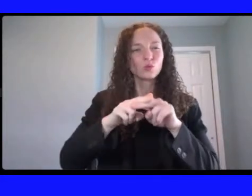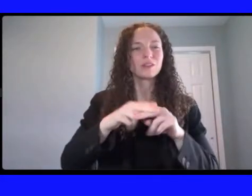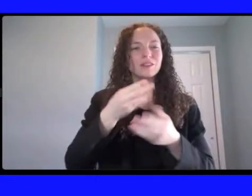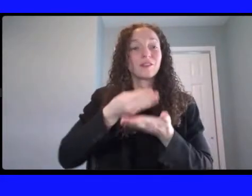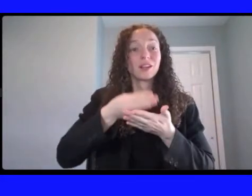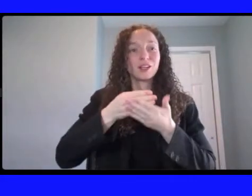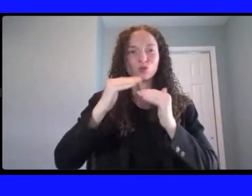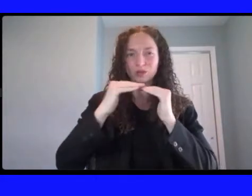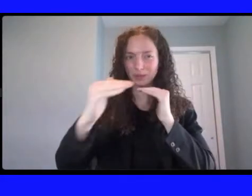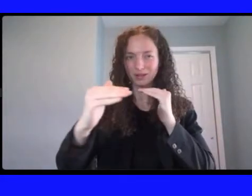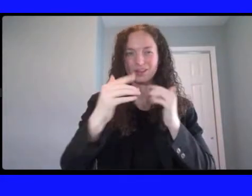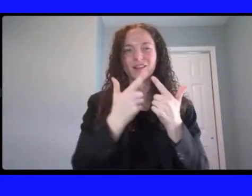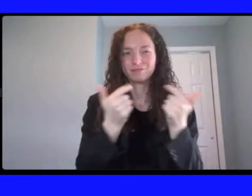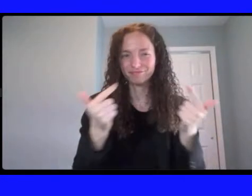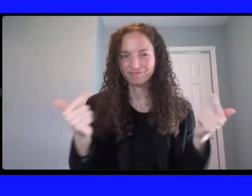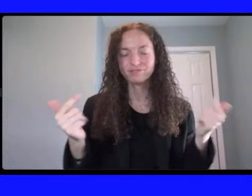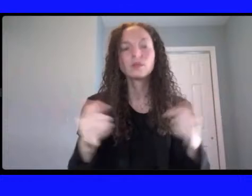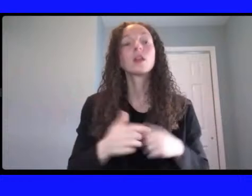back a slide.